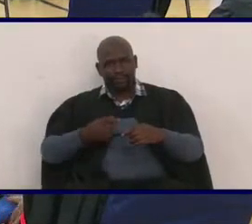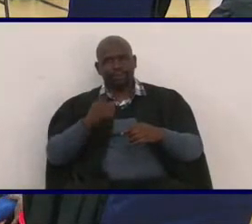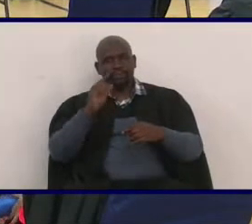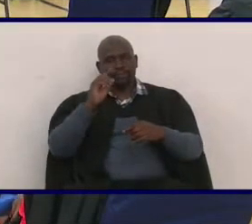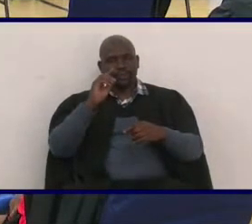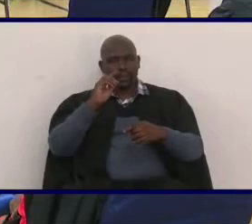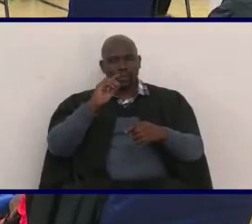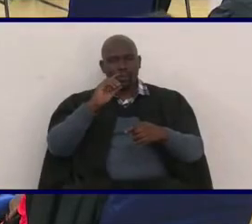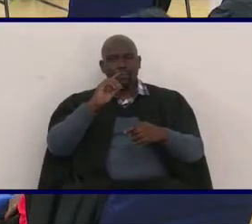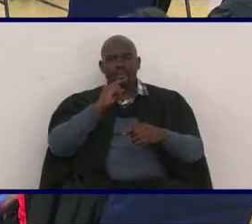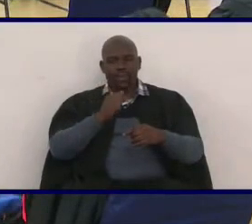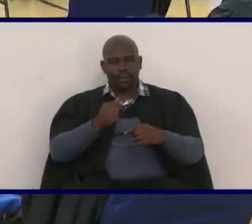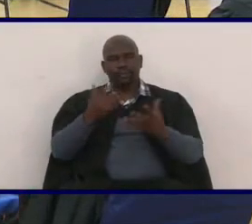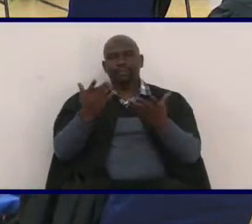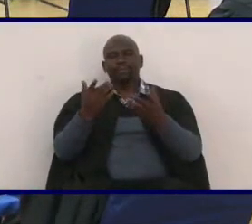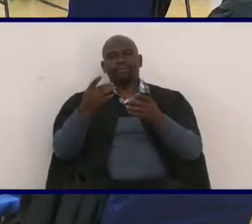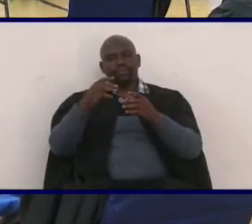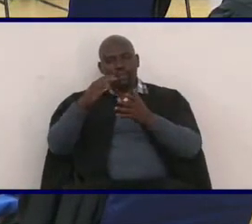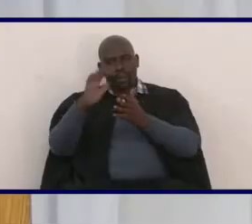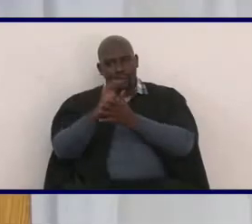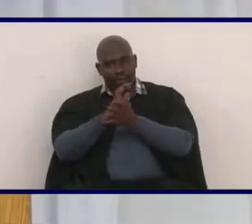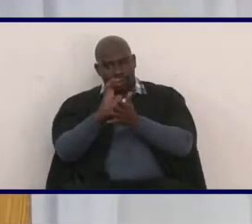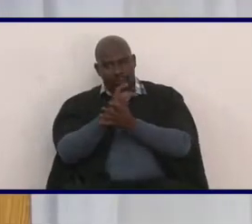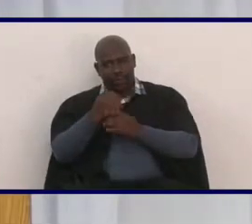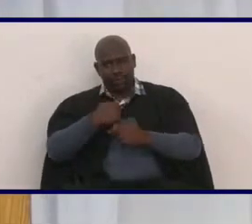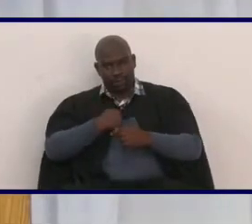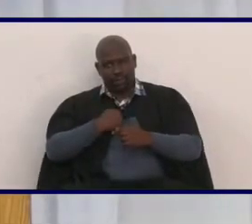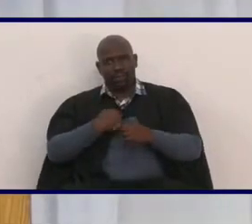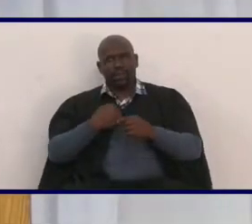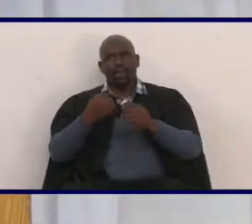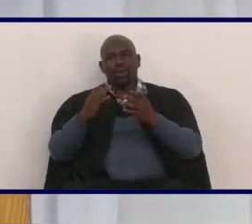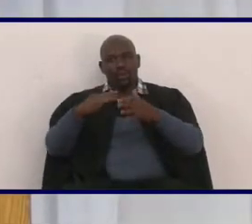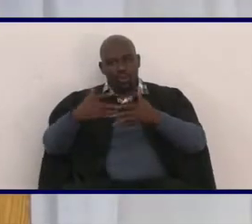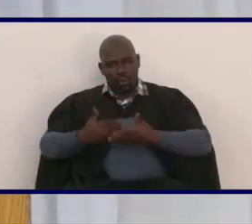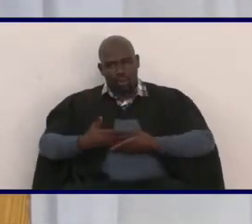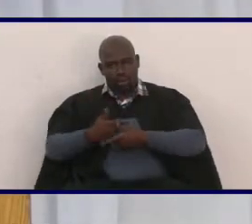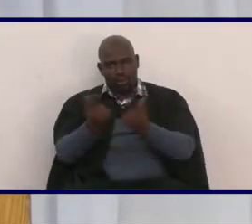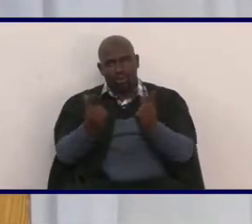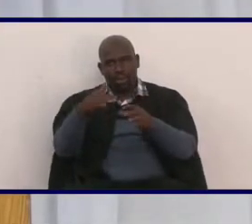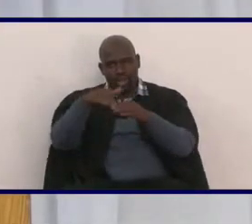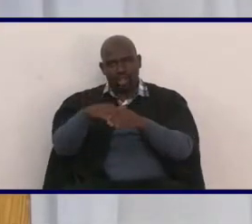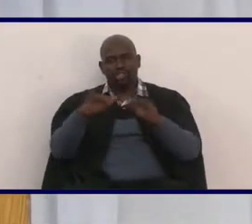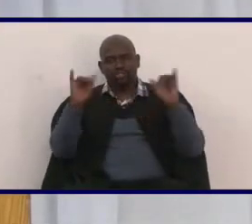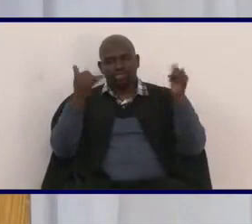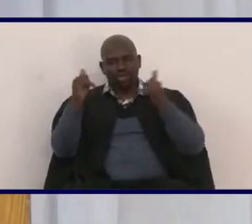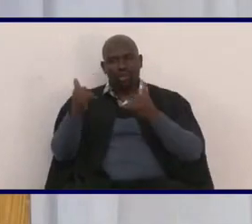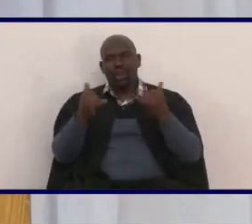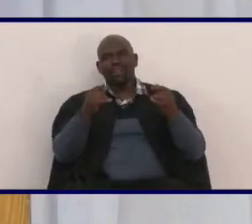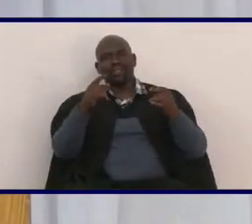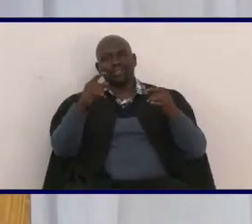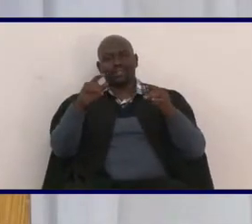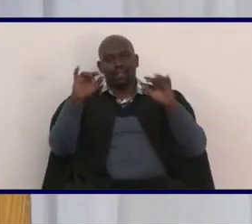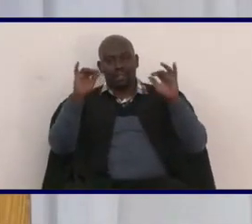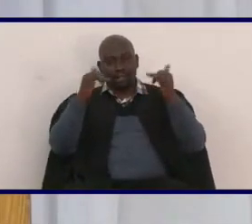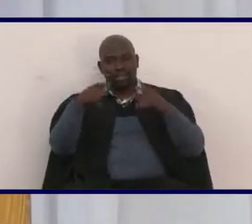is indeed my great honor and privilege to welcome you all to this joyous and memorable occasion, the